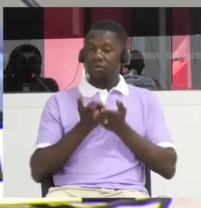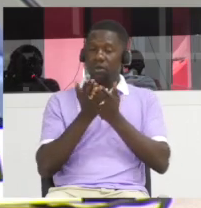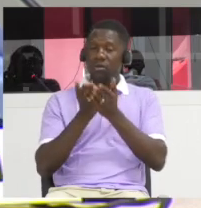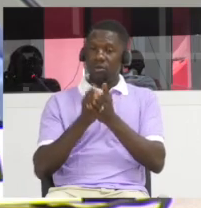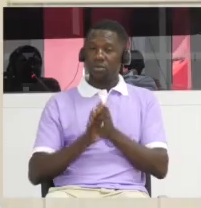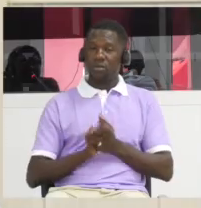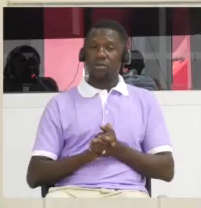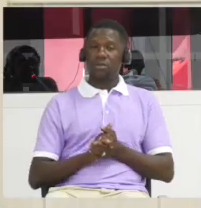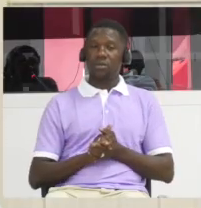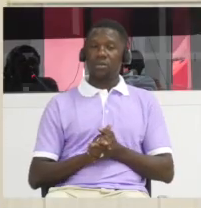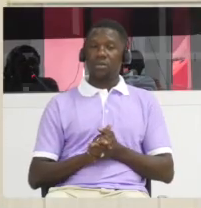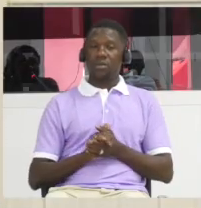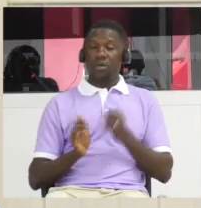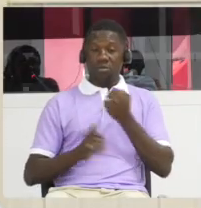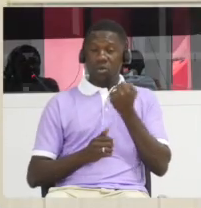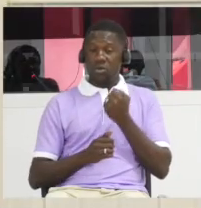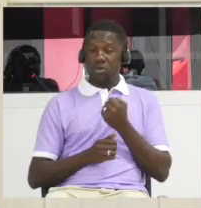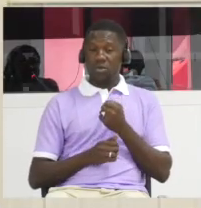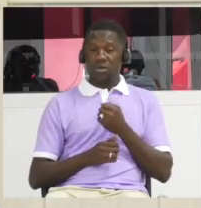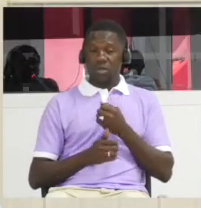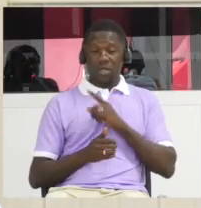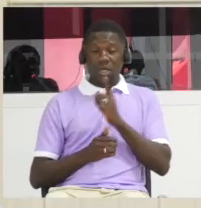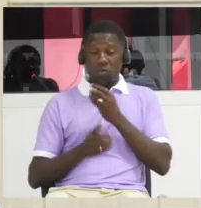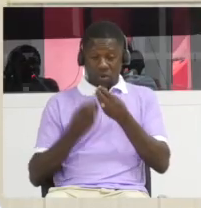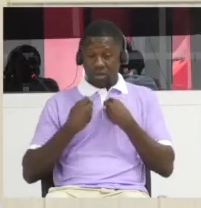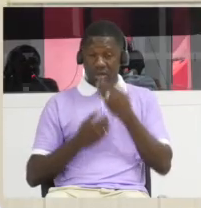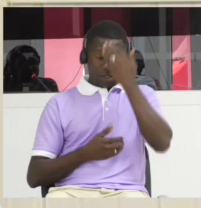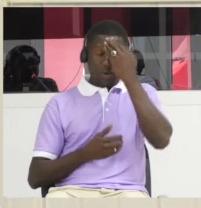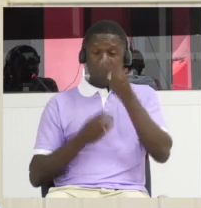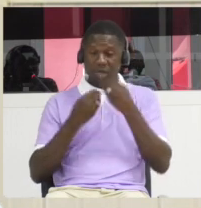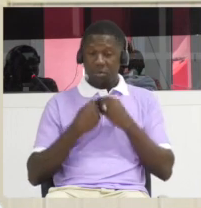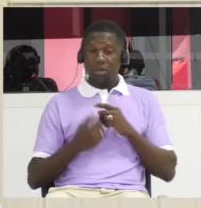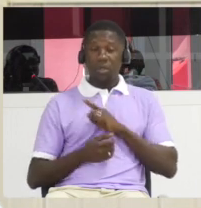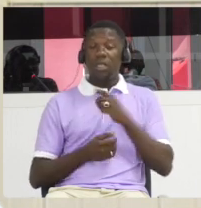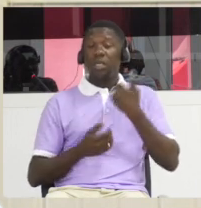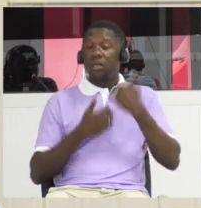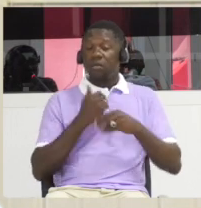Because, you know, that's what he told me, that he never asked to be evacuated. So he was prepared to,